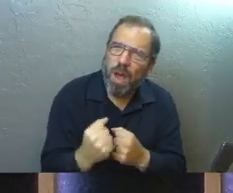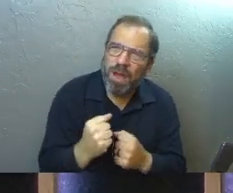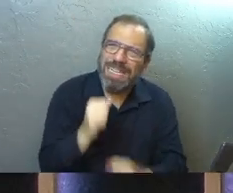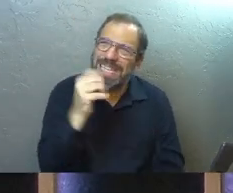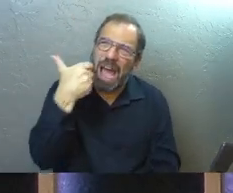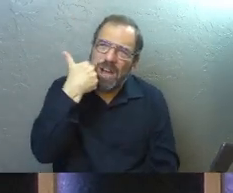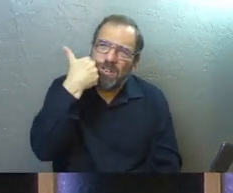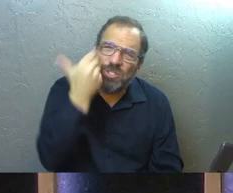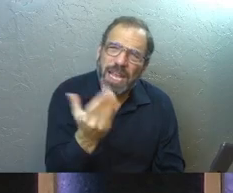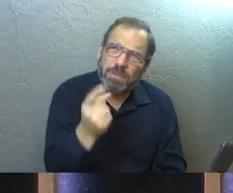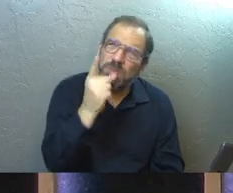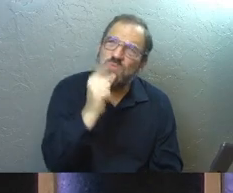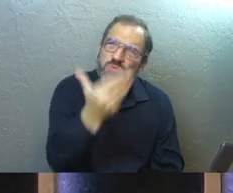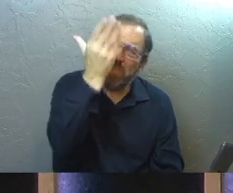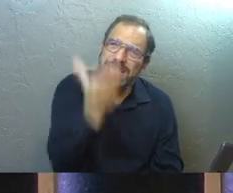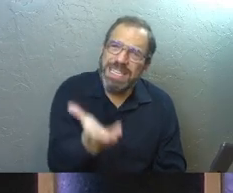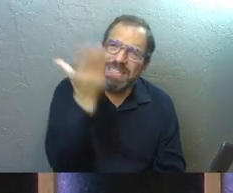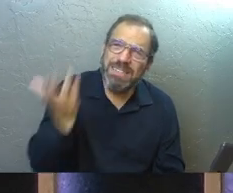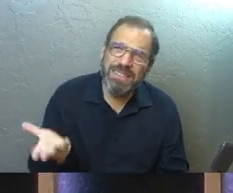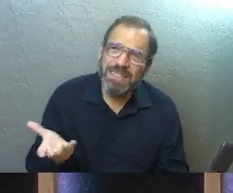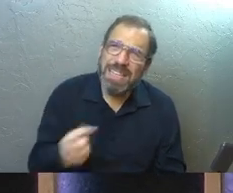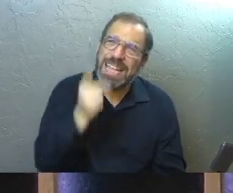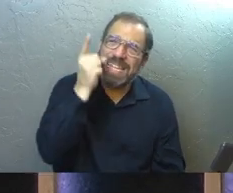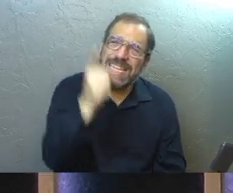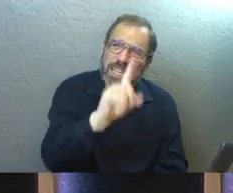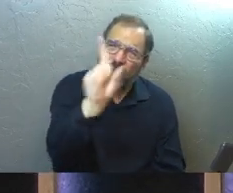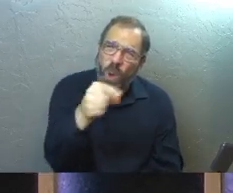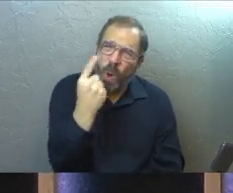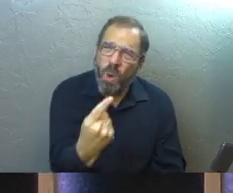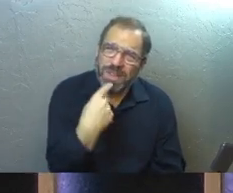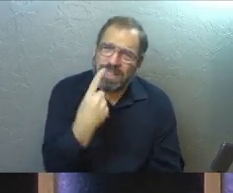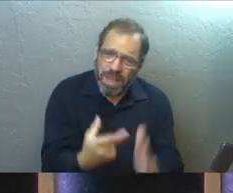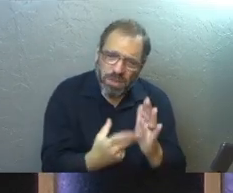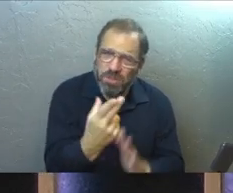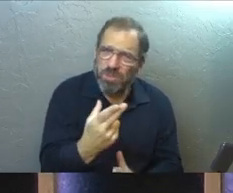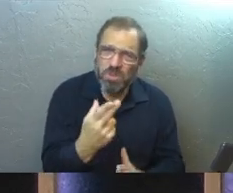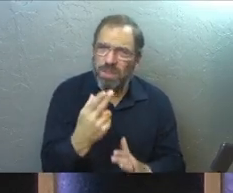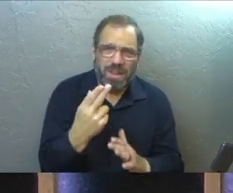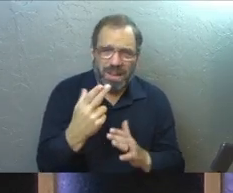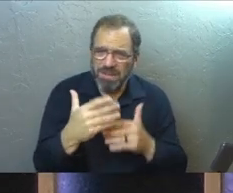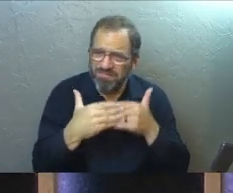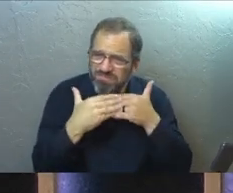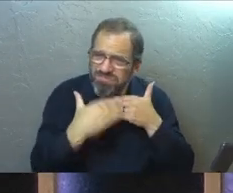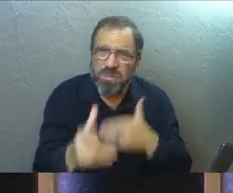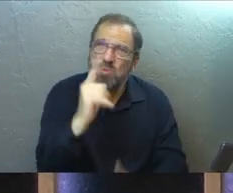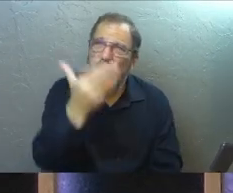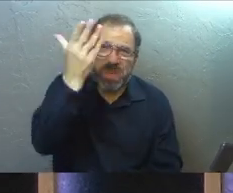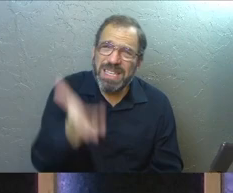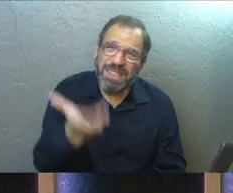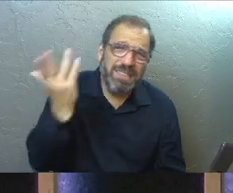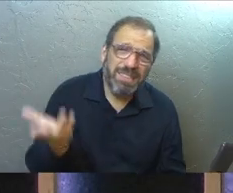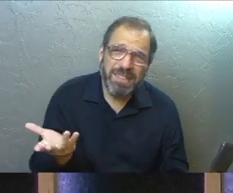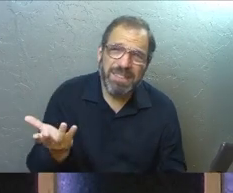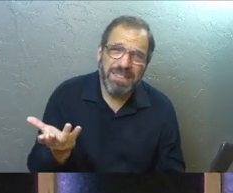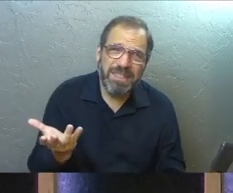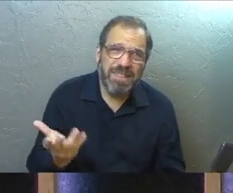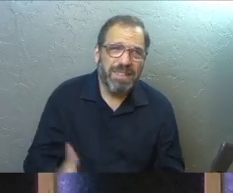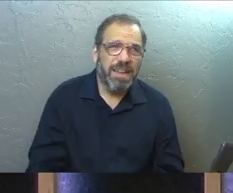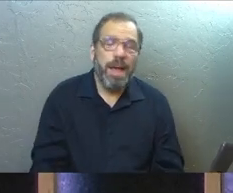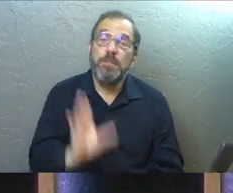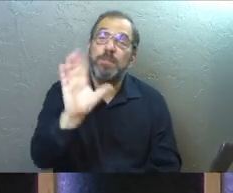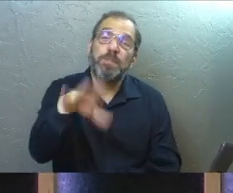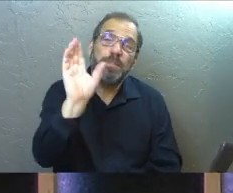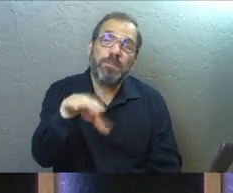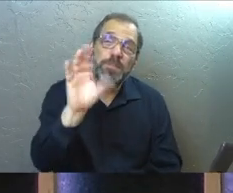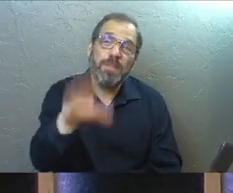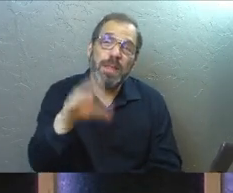not ashamed at all of who he is, that he can only tell the truth ever about who he is? And can